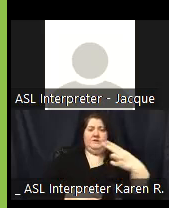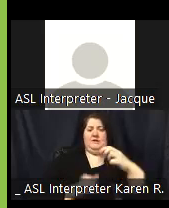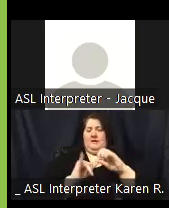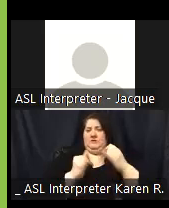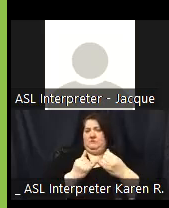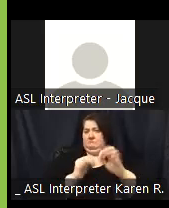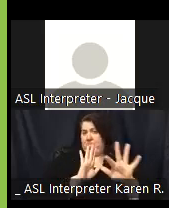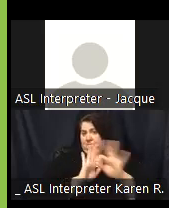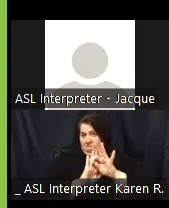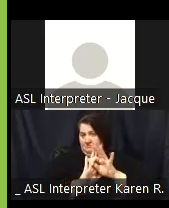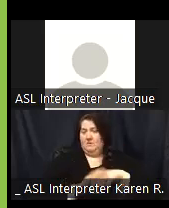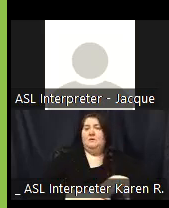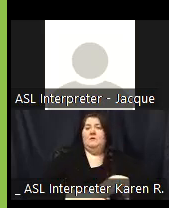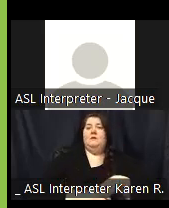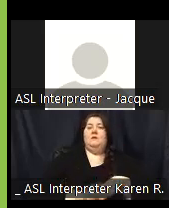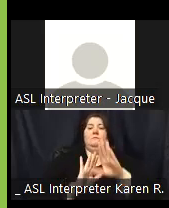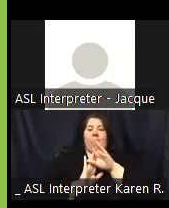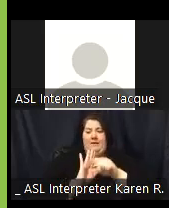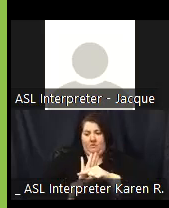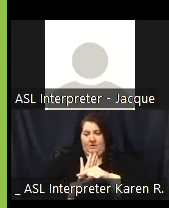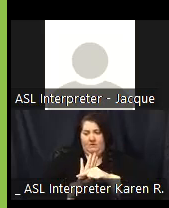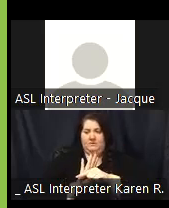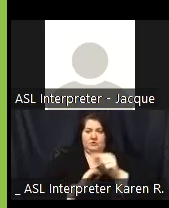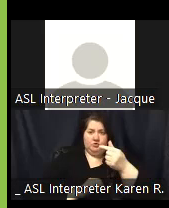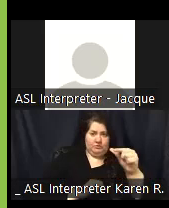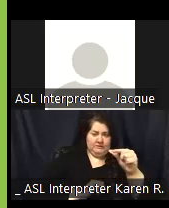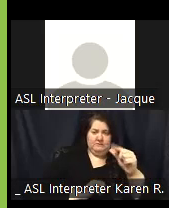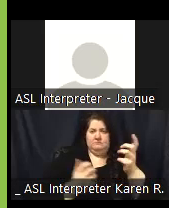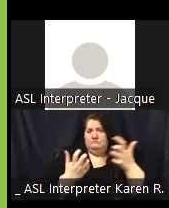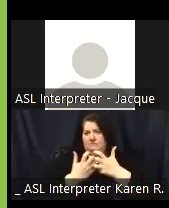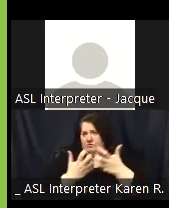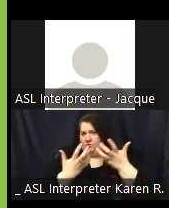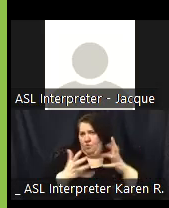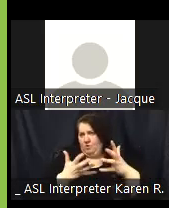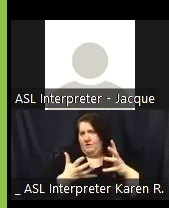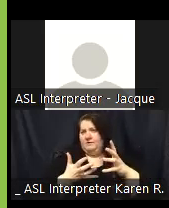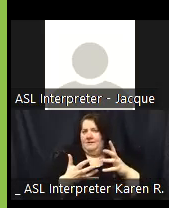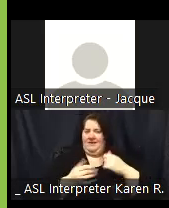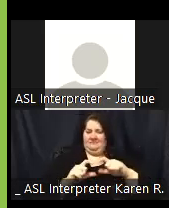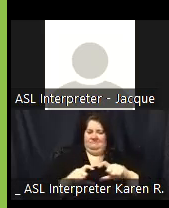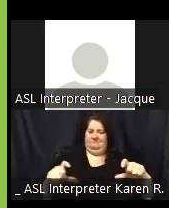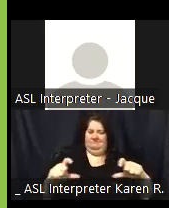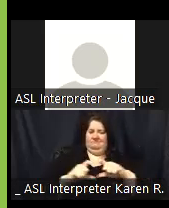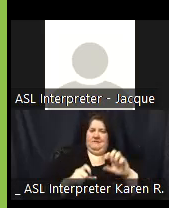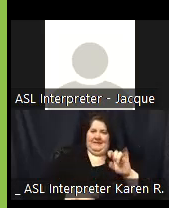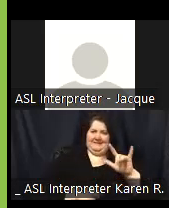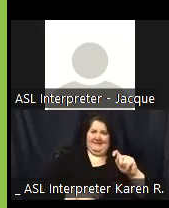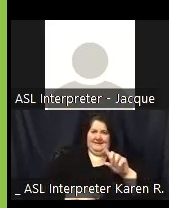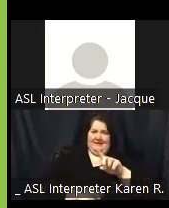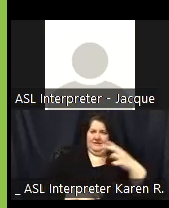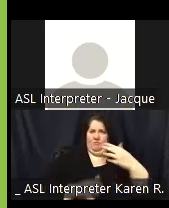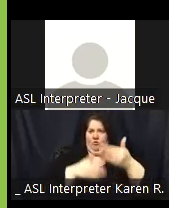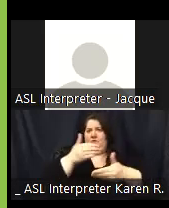been chosen? So the background on this slide is green to match the arrow in the ESIT DHH